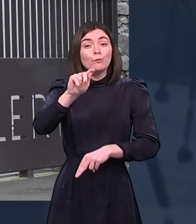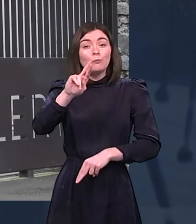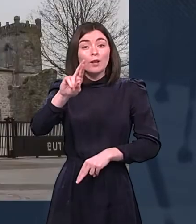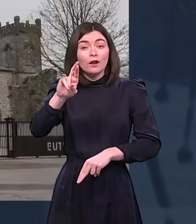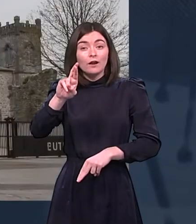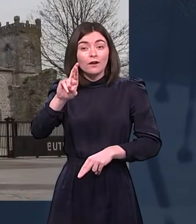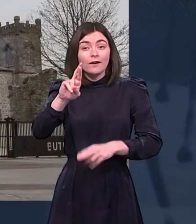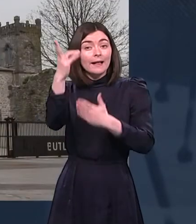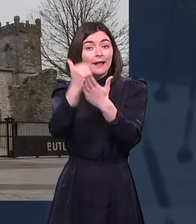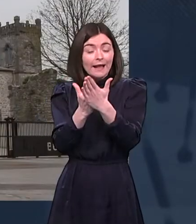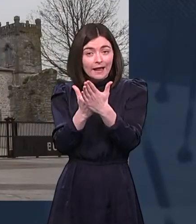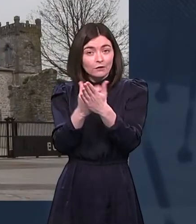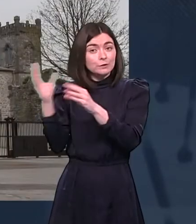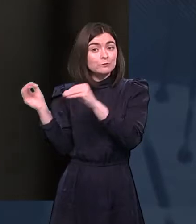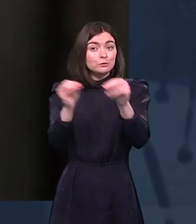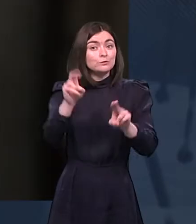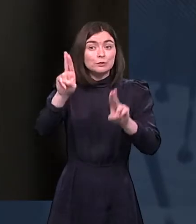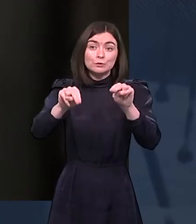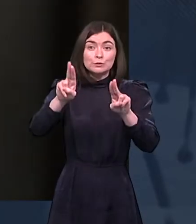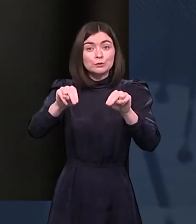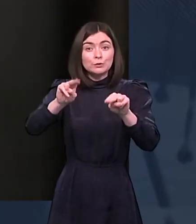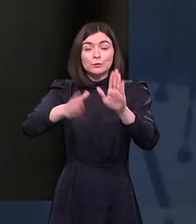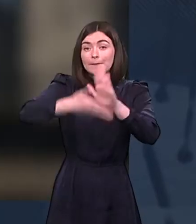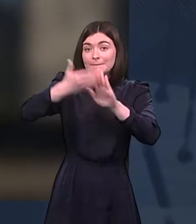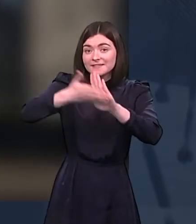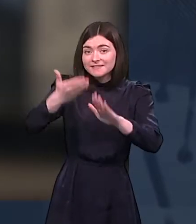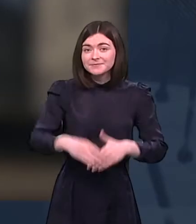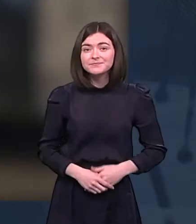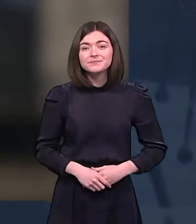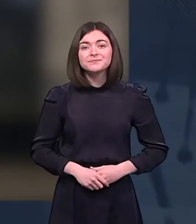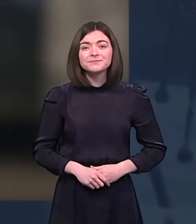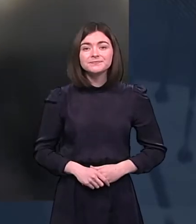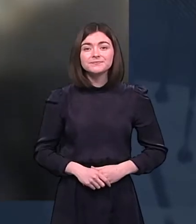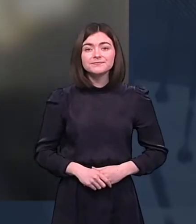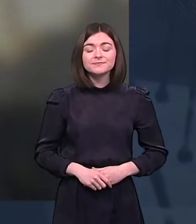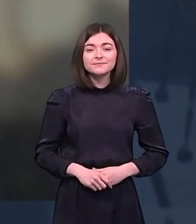new home of Evans Home just across the river from where we are now.